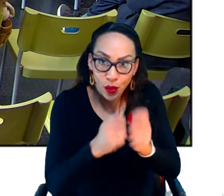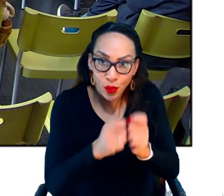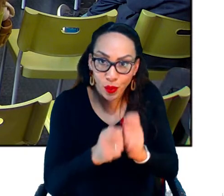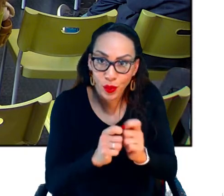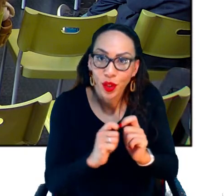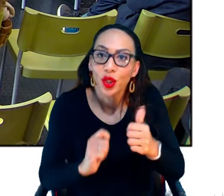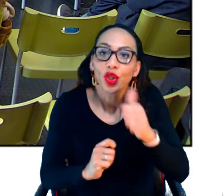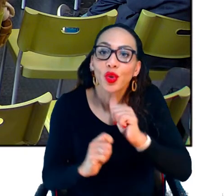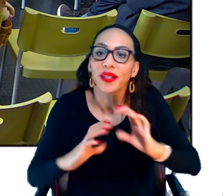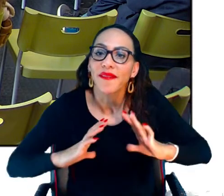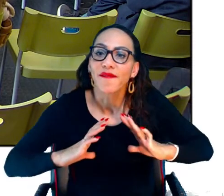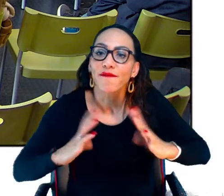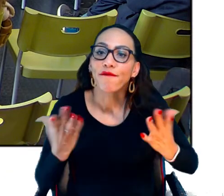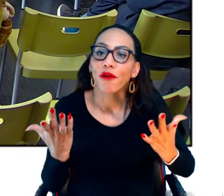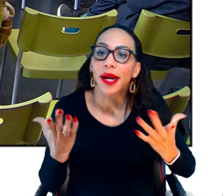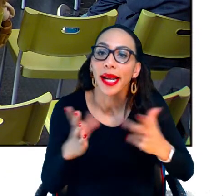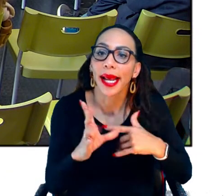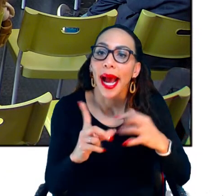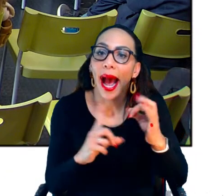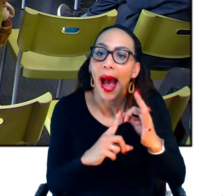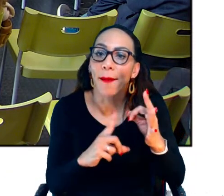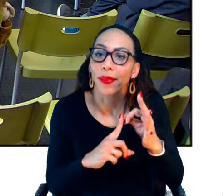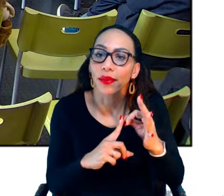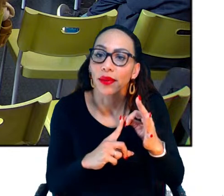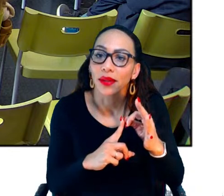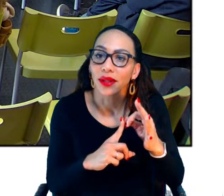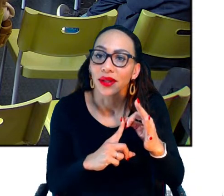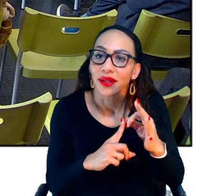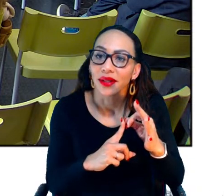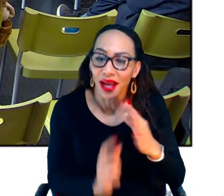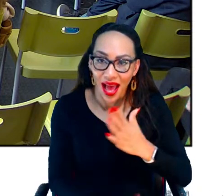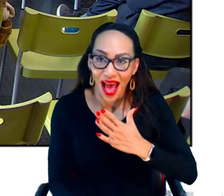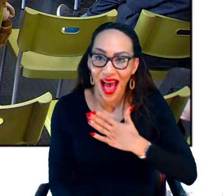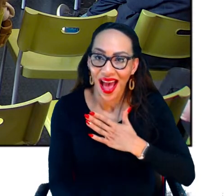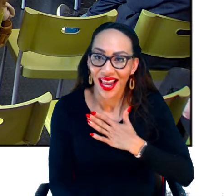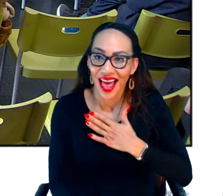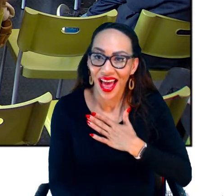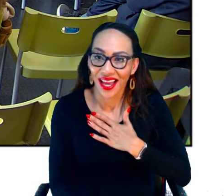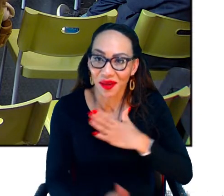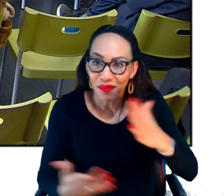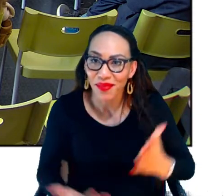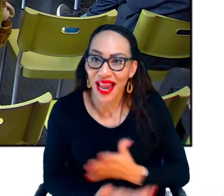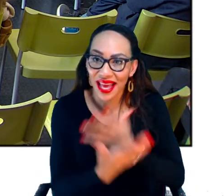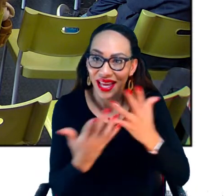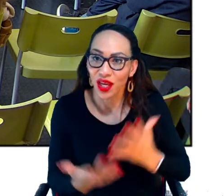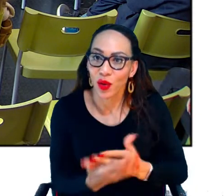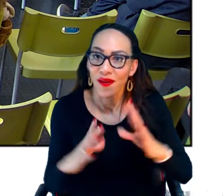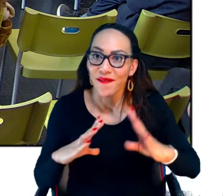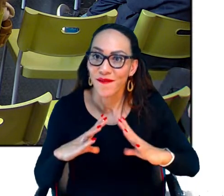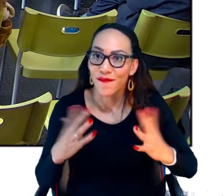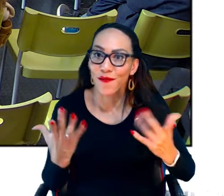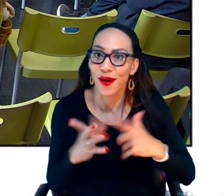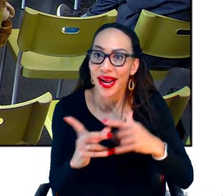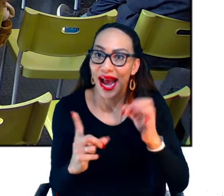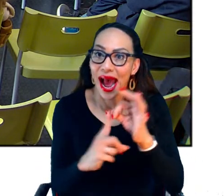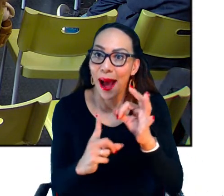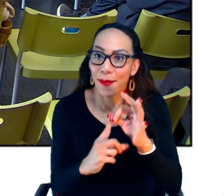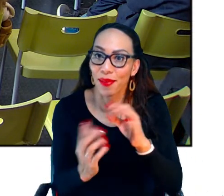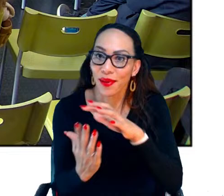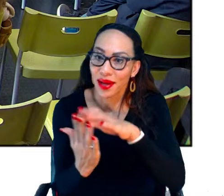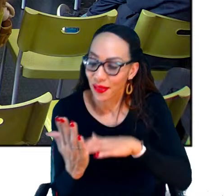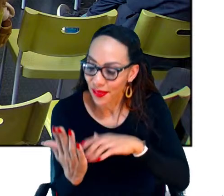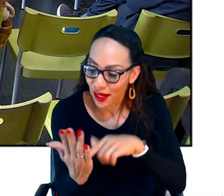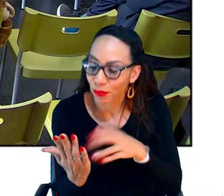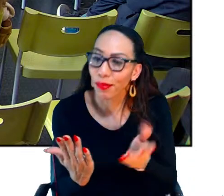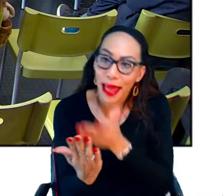of seeing what I can get out of a free app, and then kind of just go, okay, I've done that now.